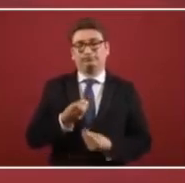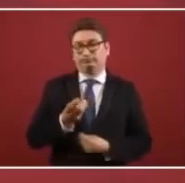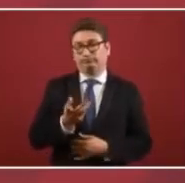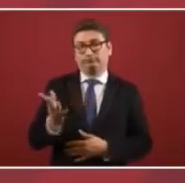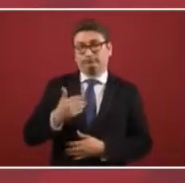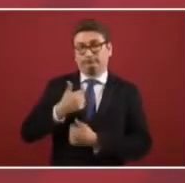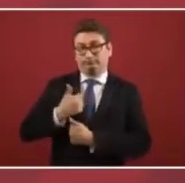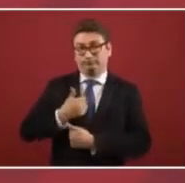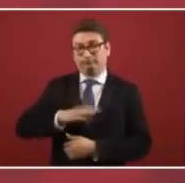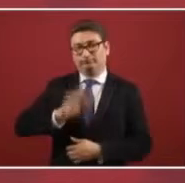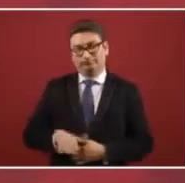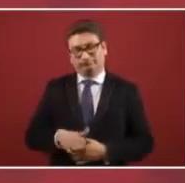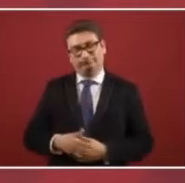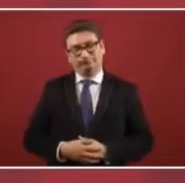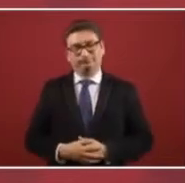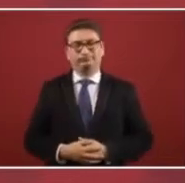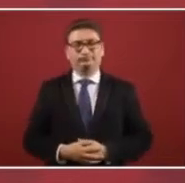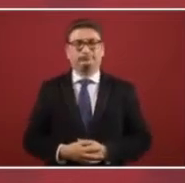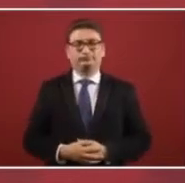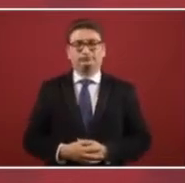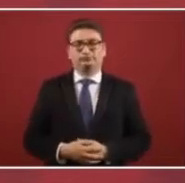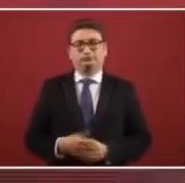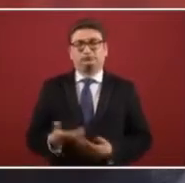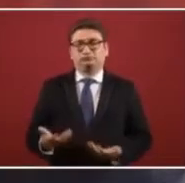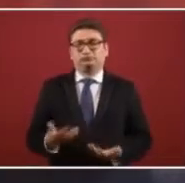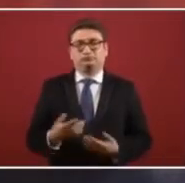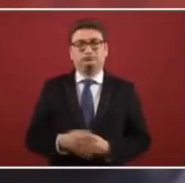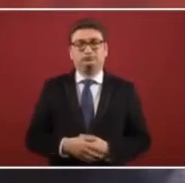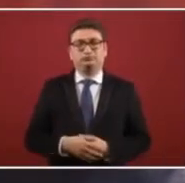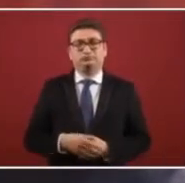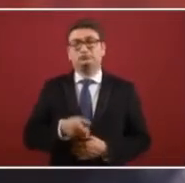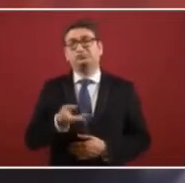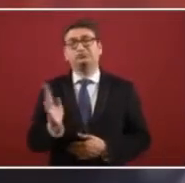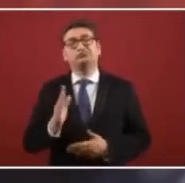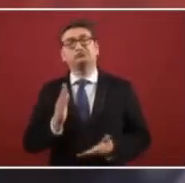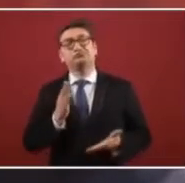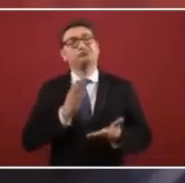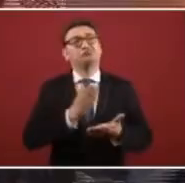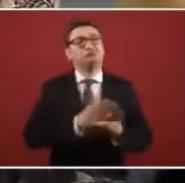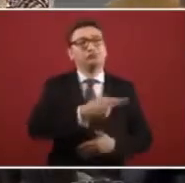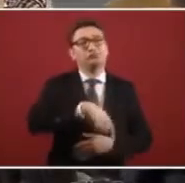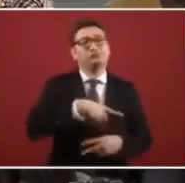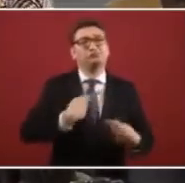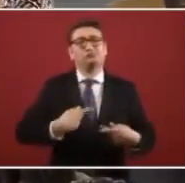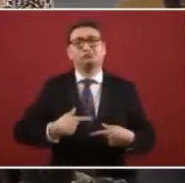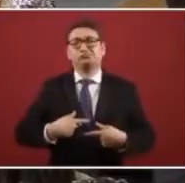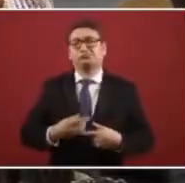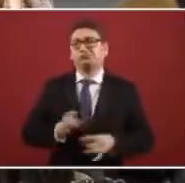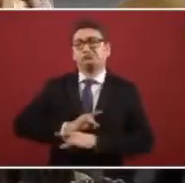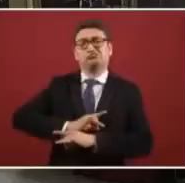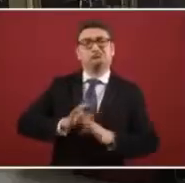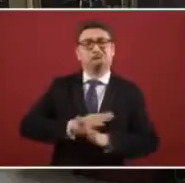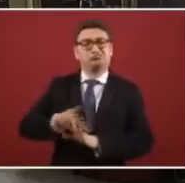that these soldiers lost their life. And it was a cowardly way